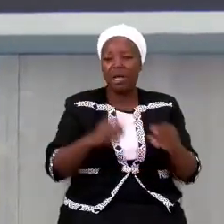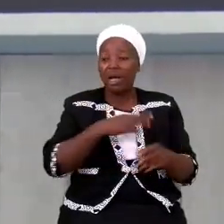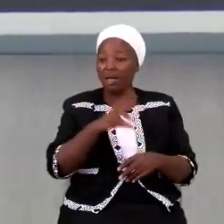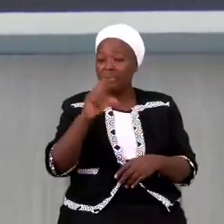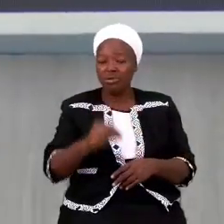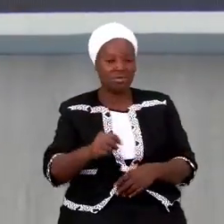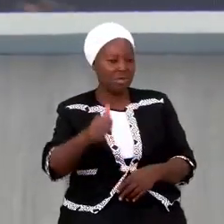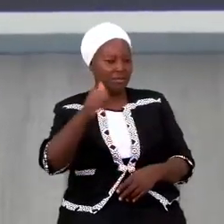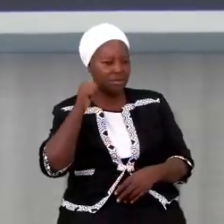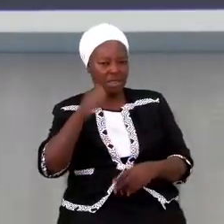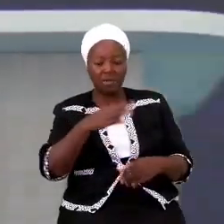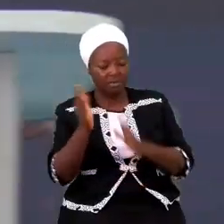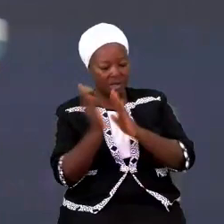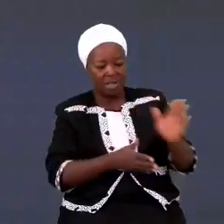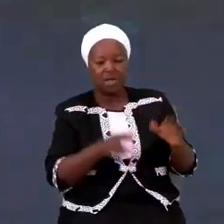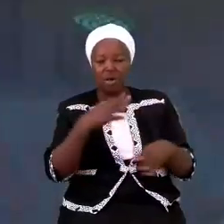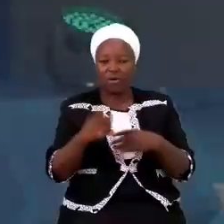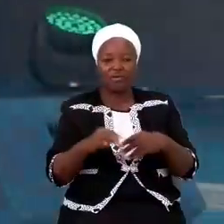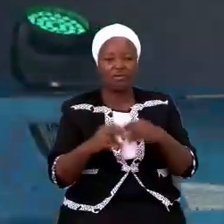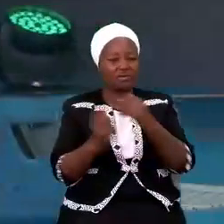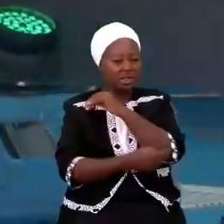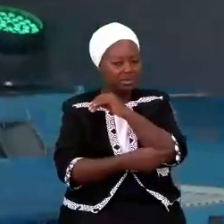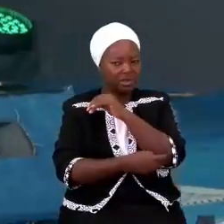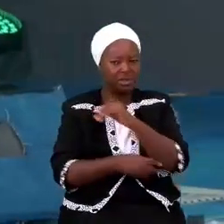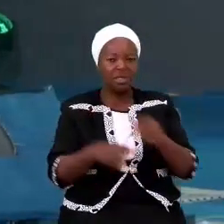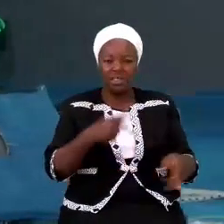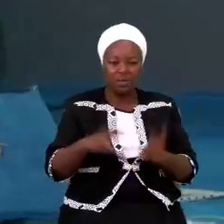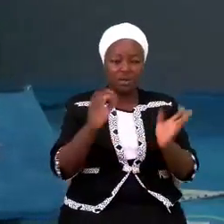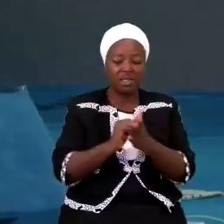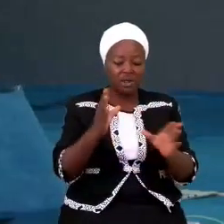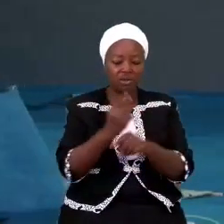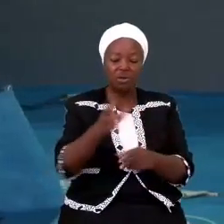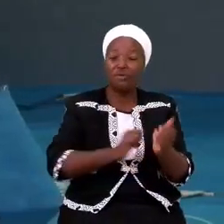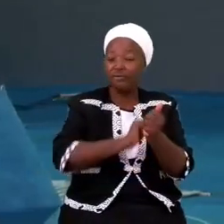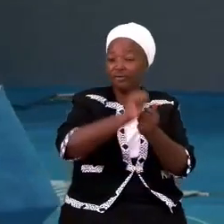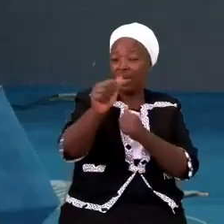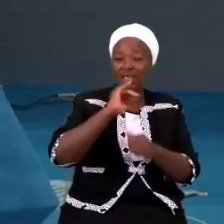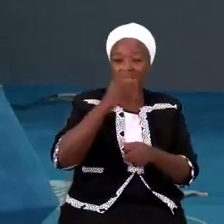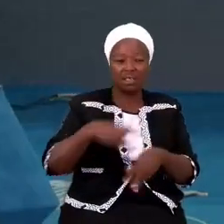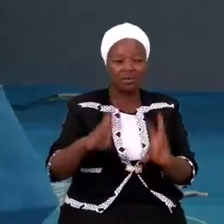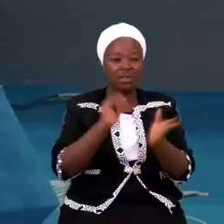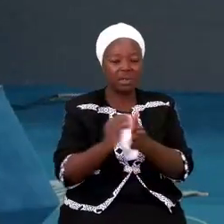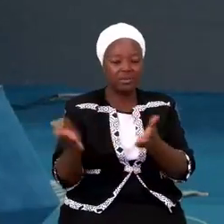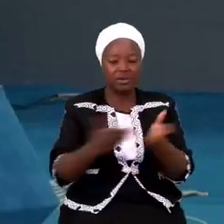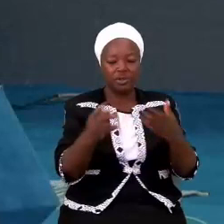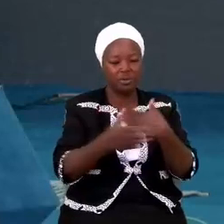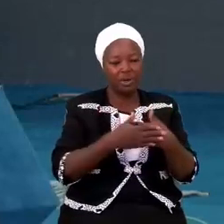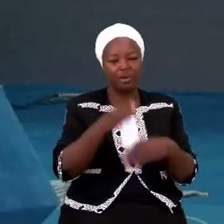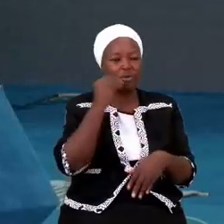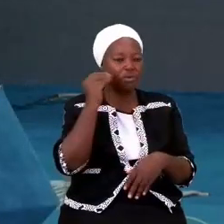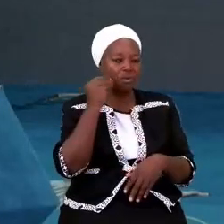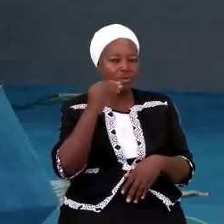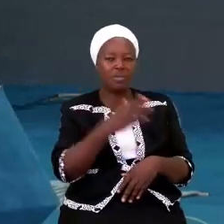way that brings you back. I indulged myself. I got into that. There was no restraint. There was